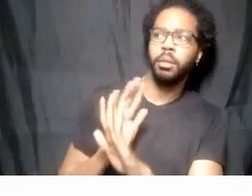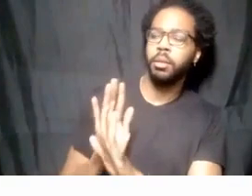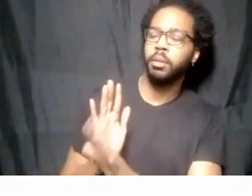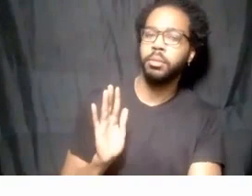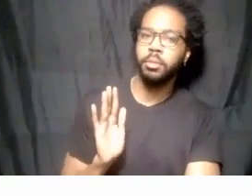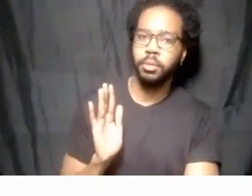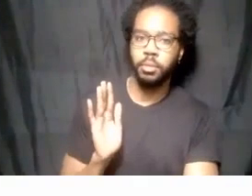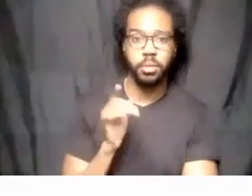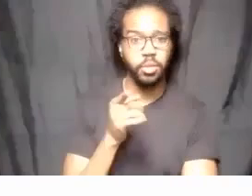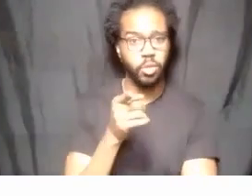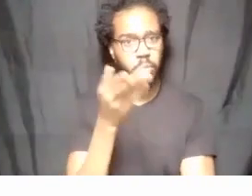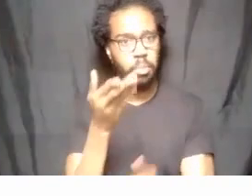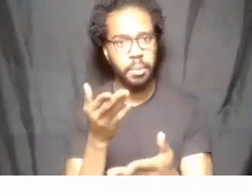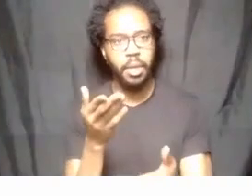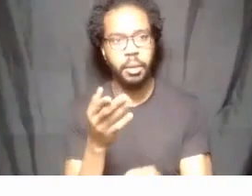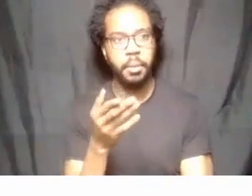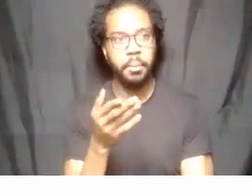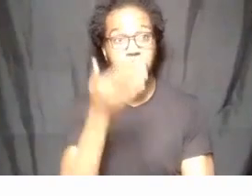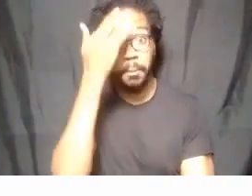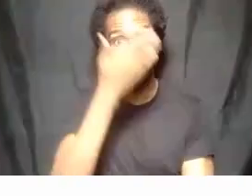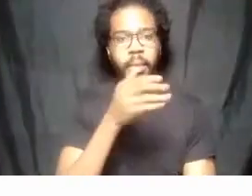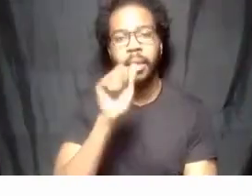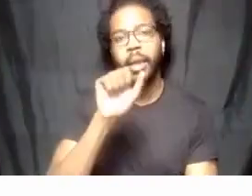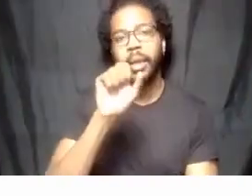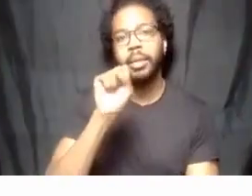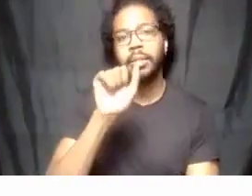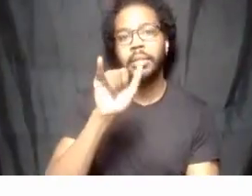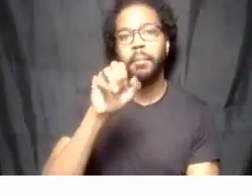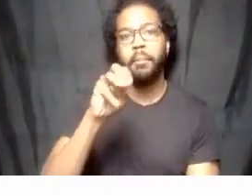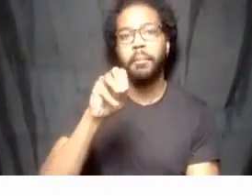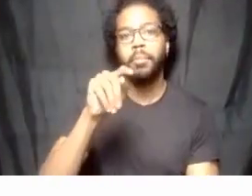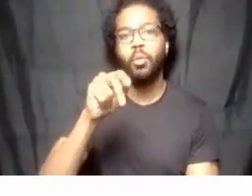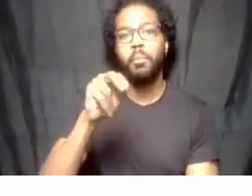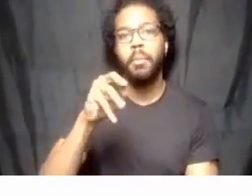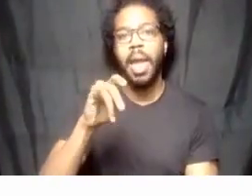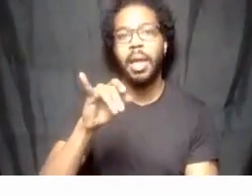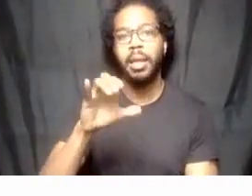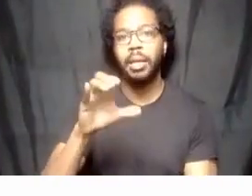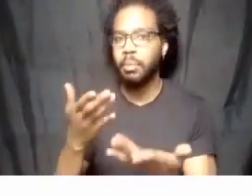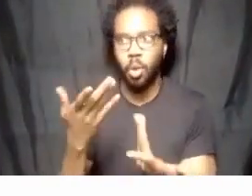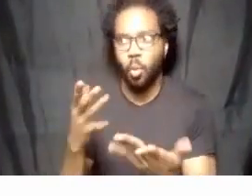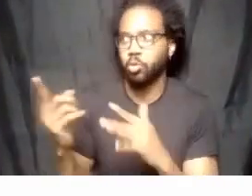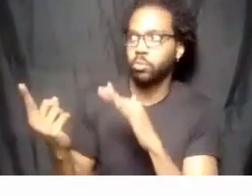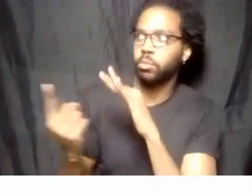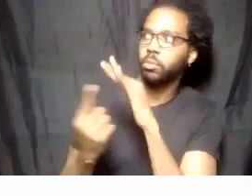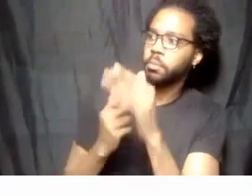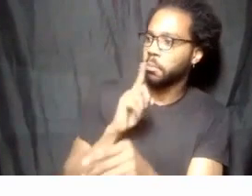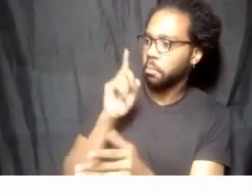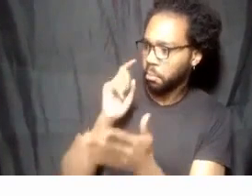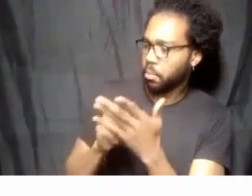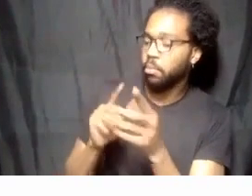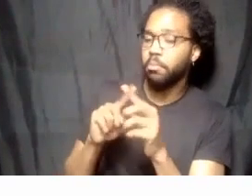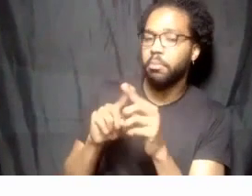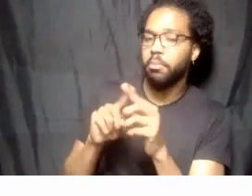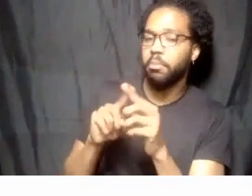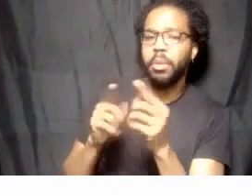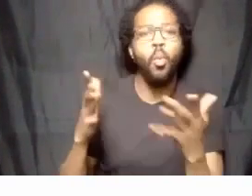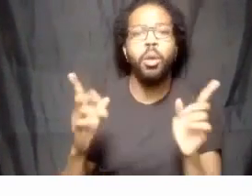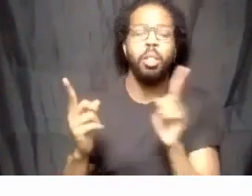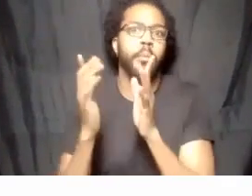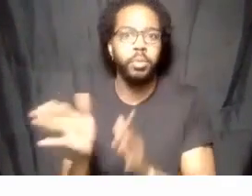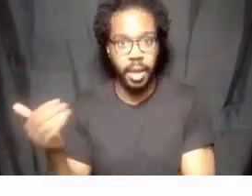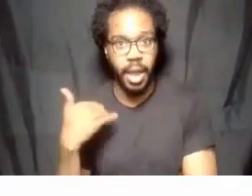you could be asymptomatic, so they don't want you coming in for that reason, but they also don't want people coming into contact with a person with COVID. So